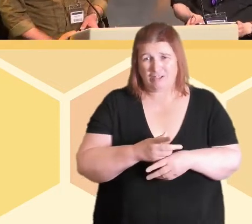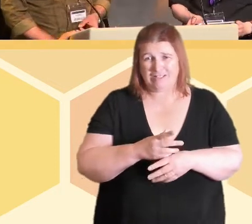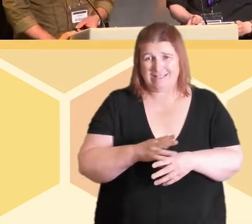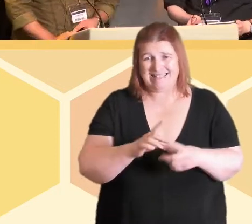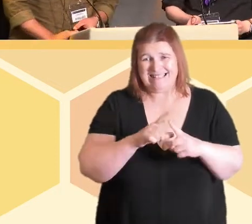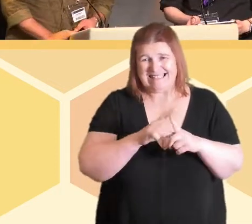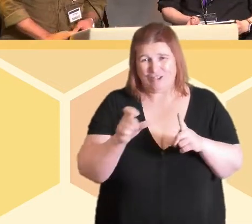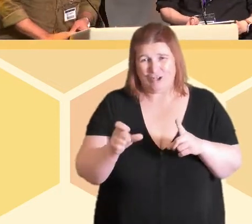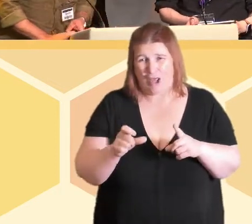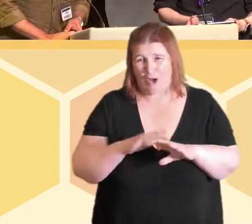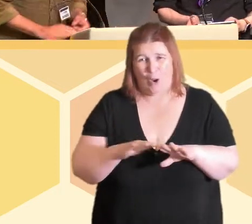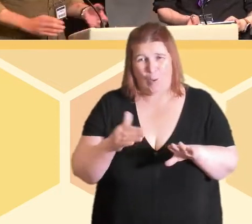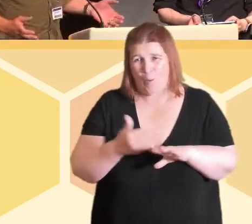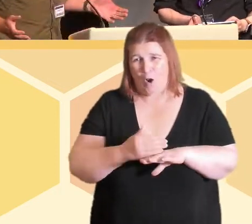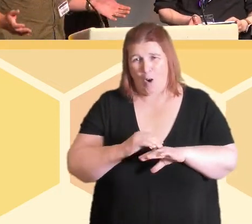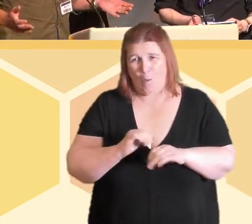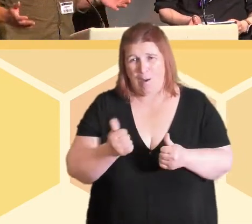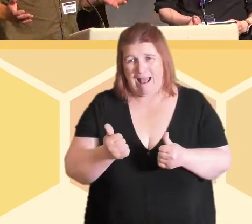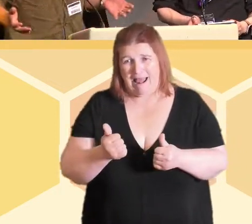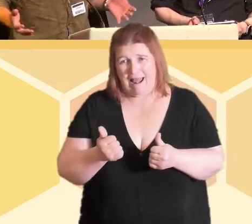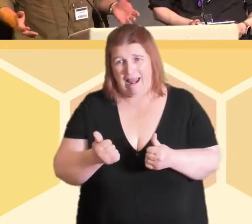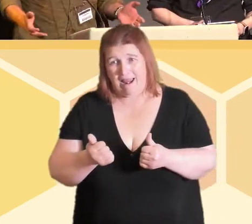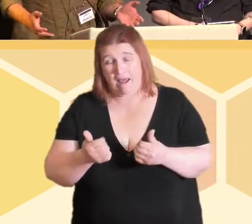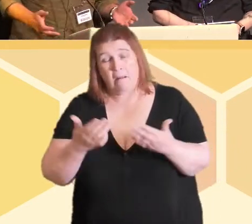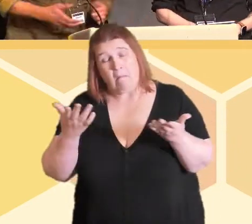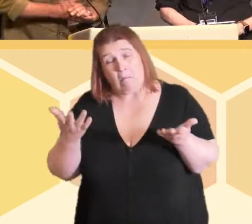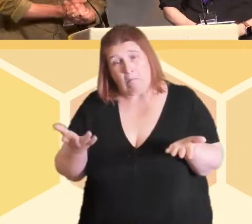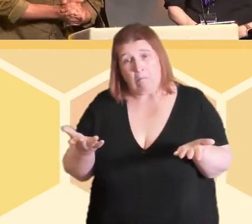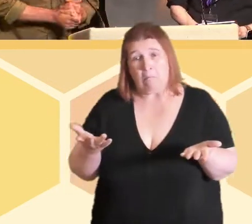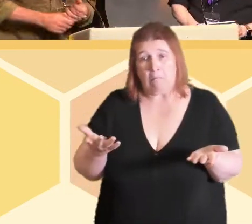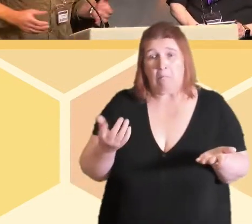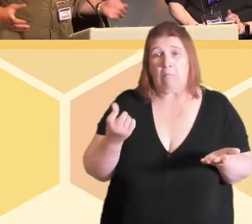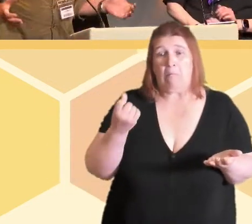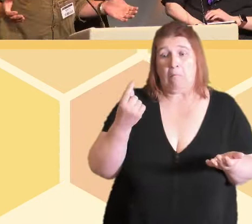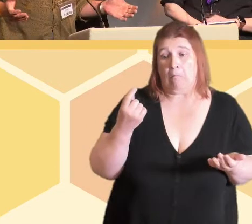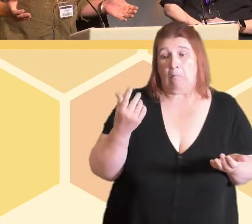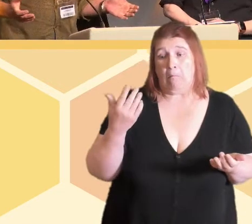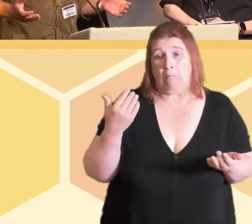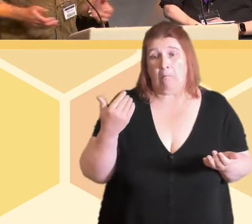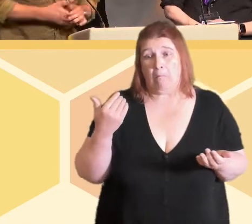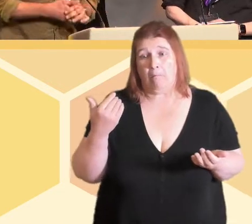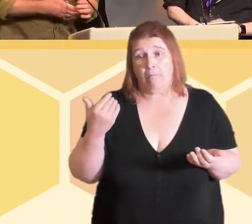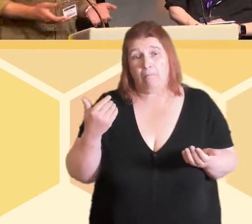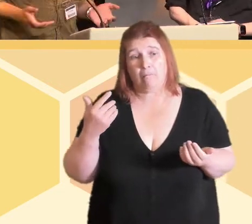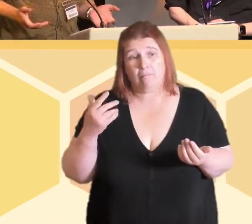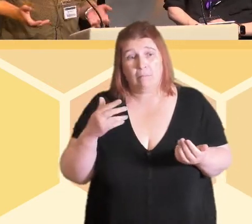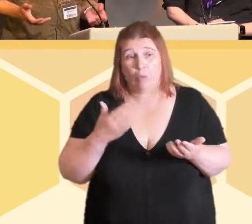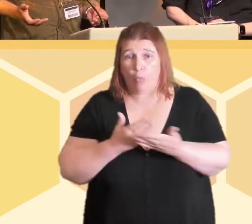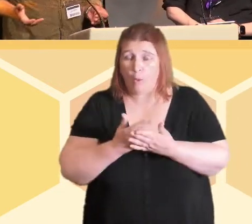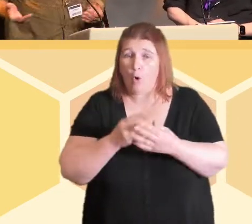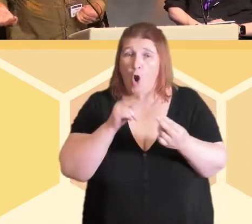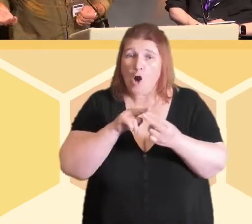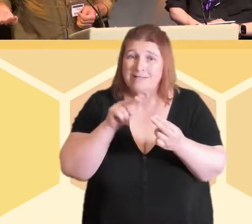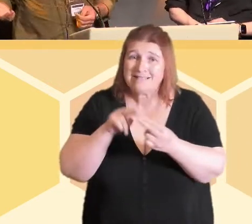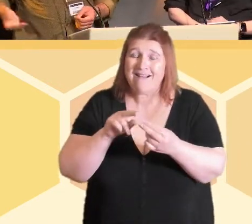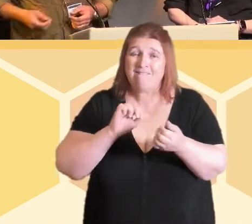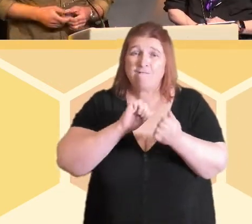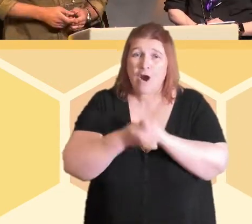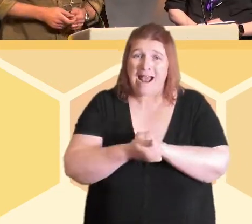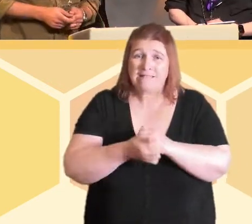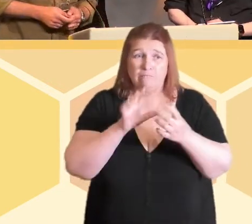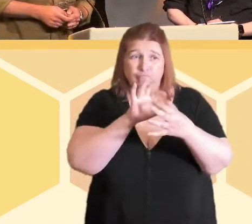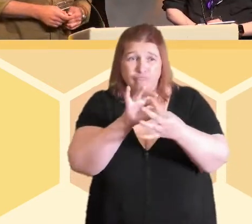the digital world, but we have discovered in recent times that keeping in contact with friends and family during lockdowns